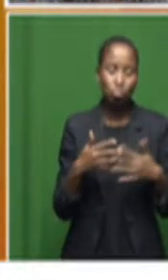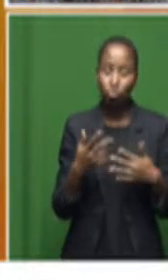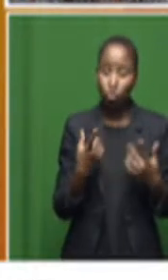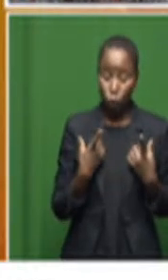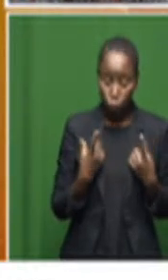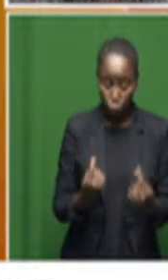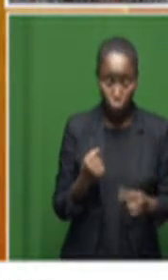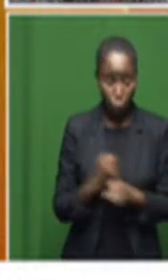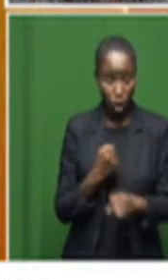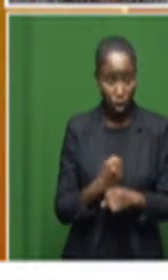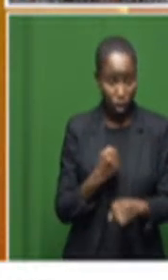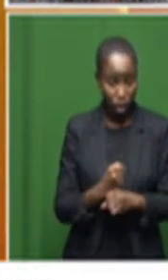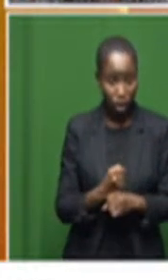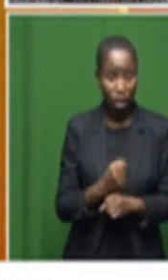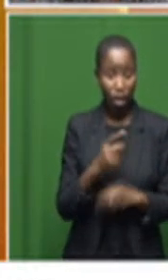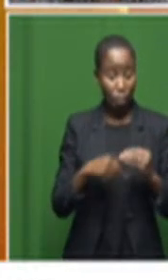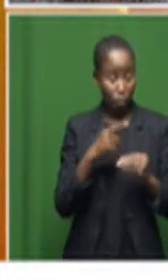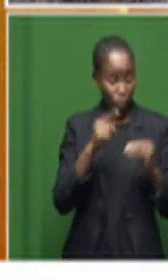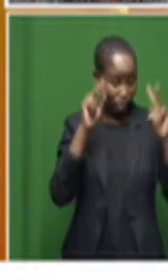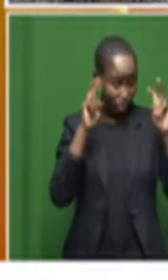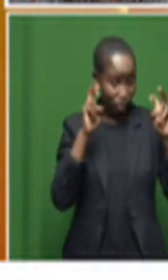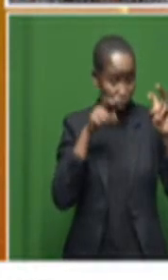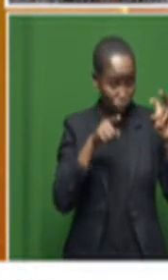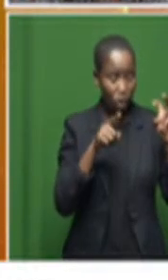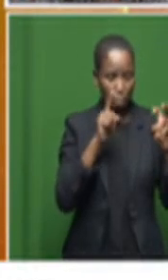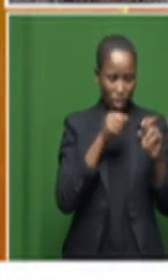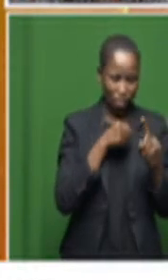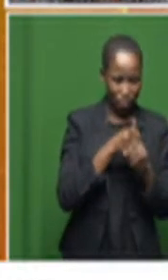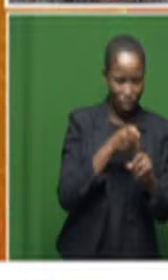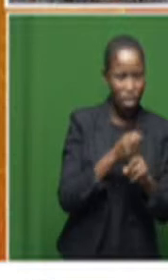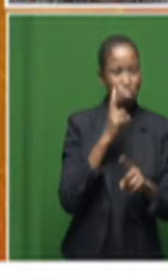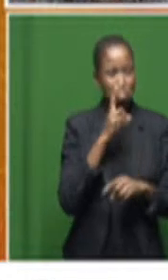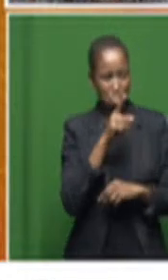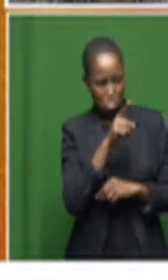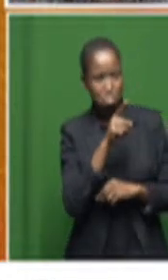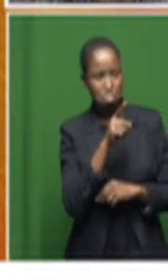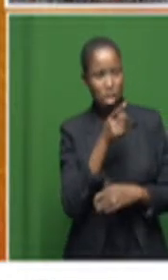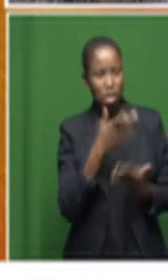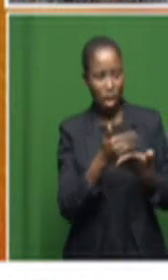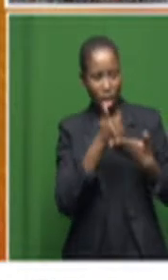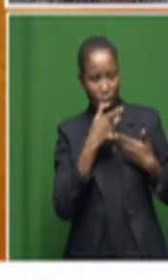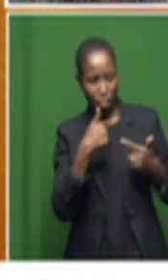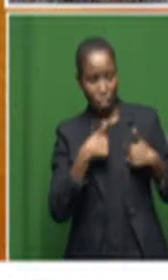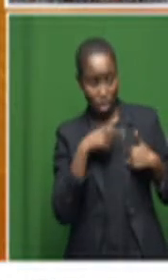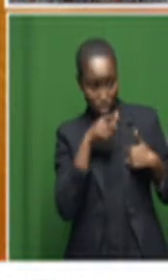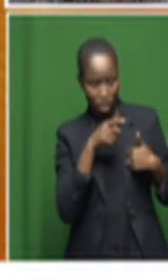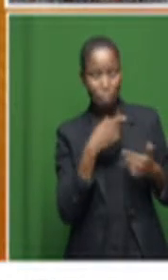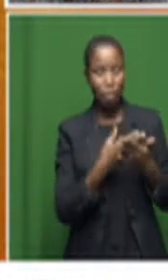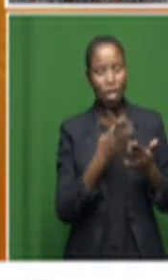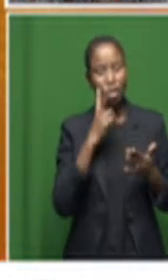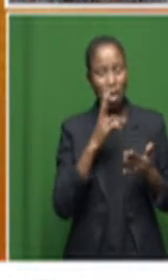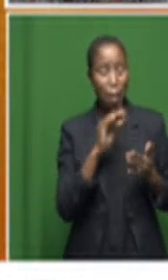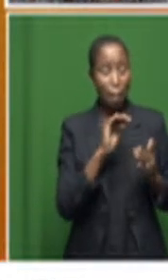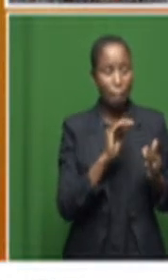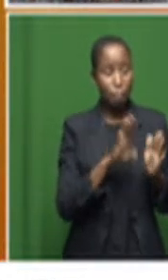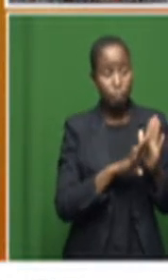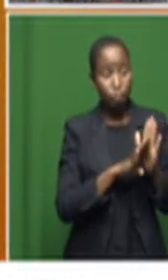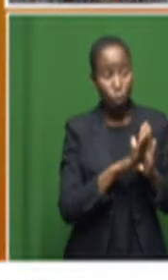work around this aspect, that you fight for what you know will work for you. So when we look at this process versus